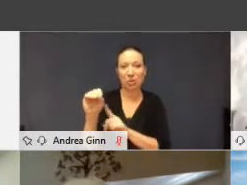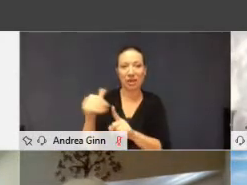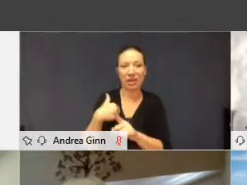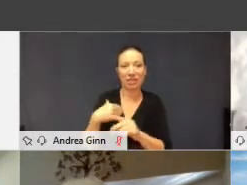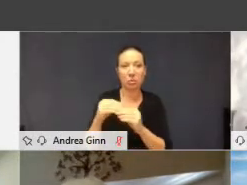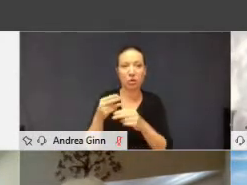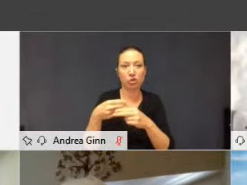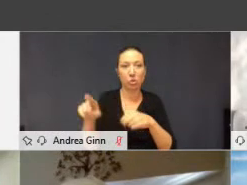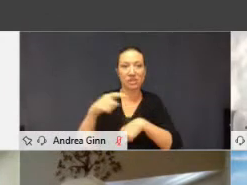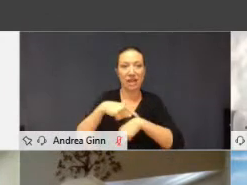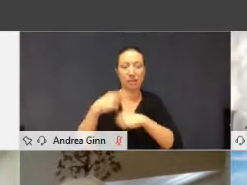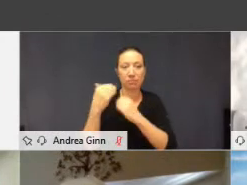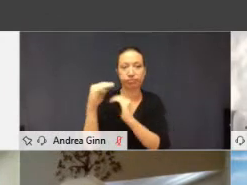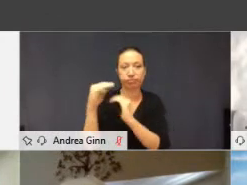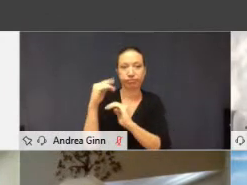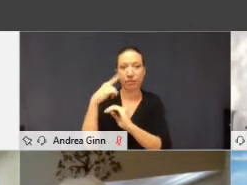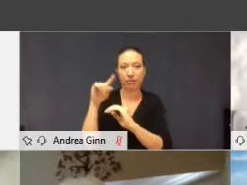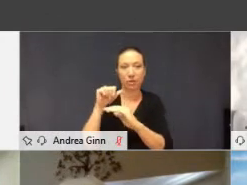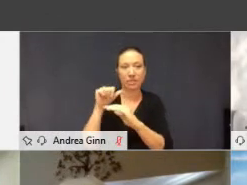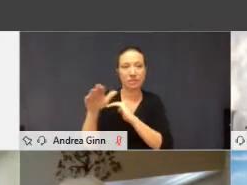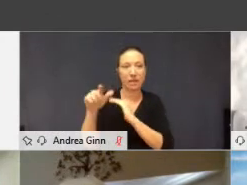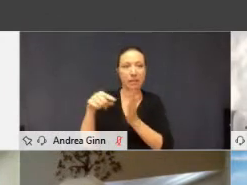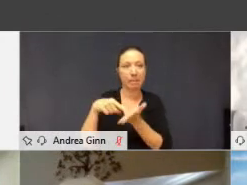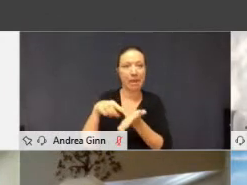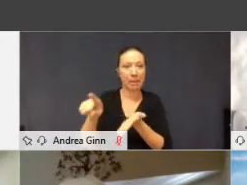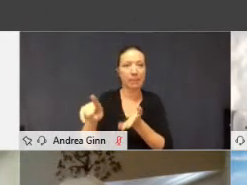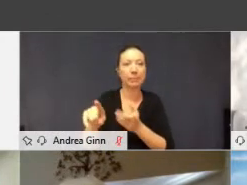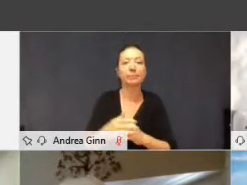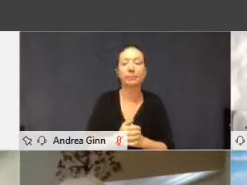think that I forget what the